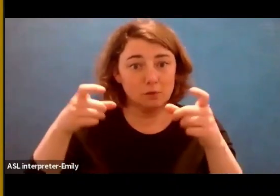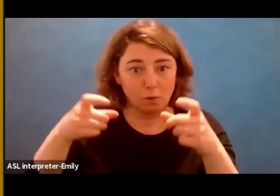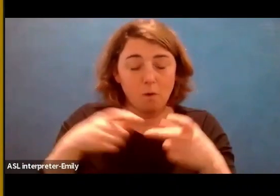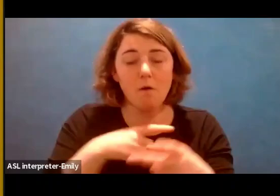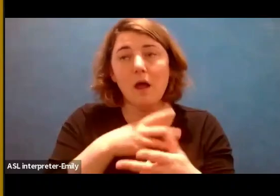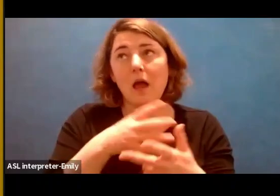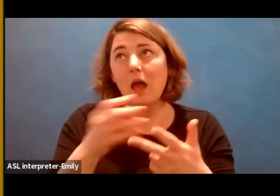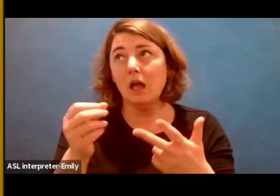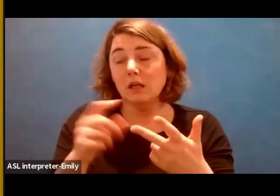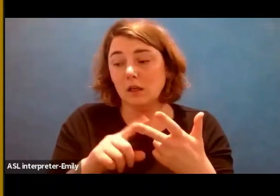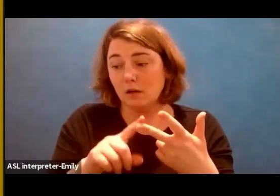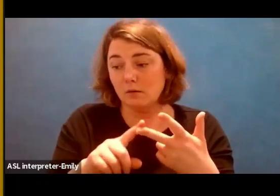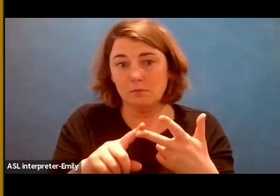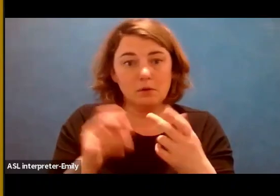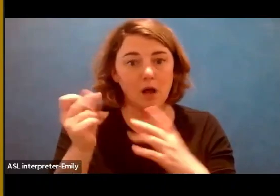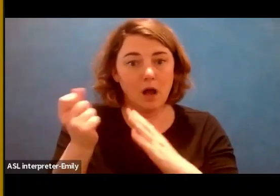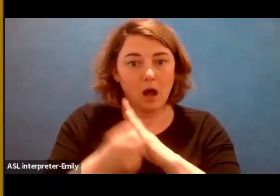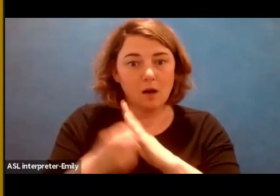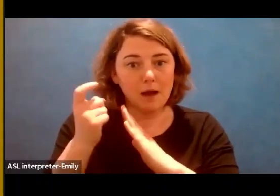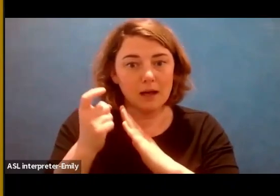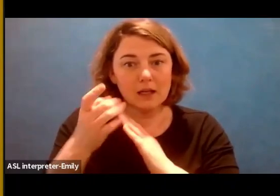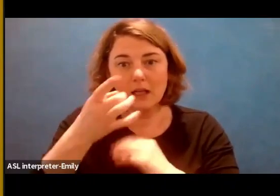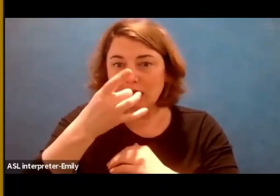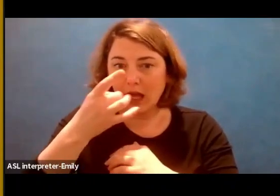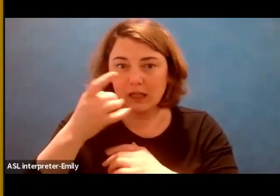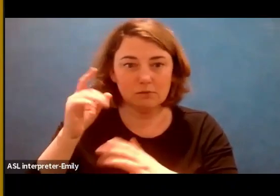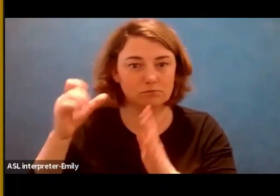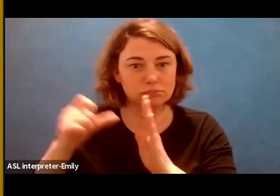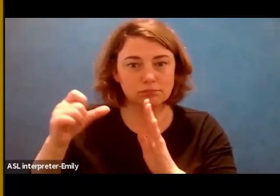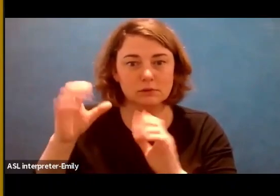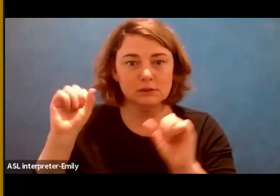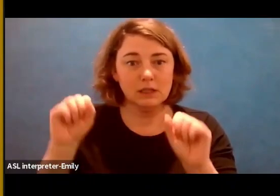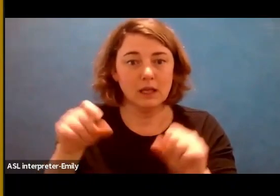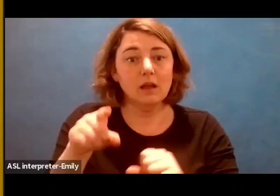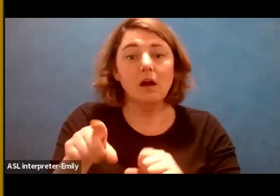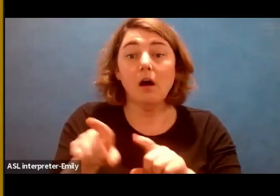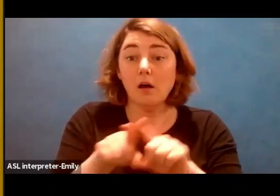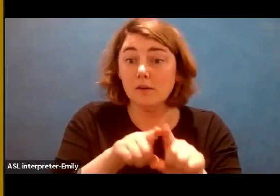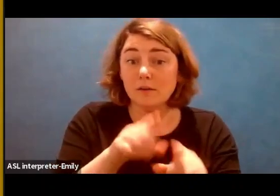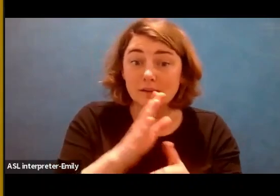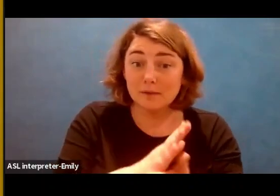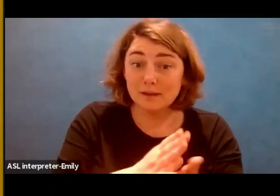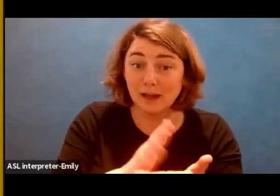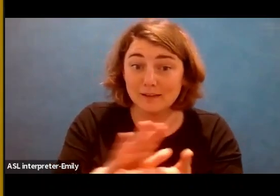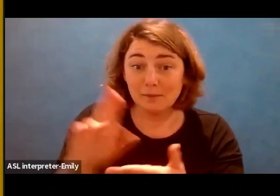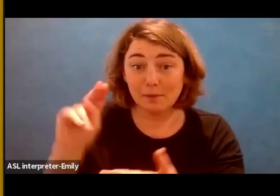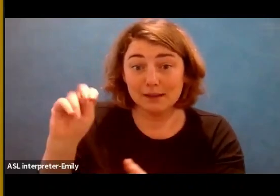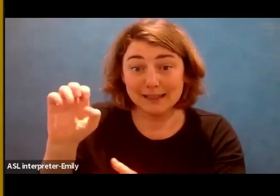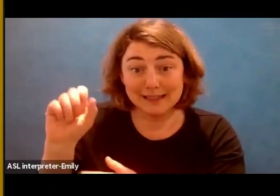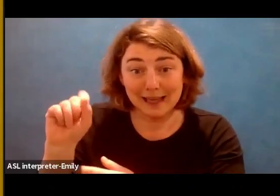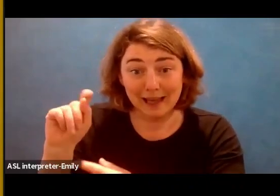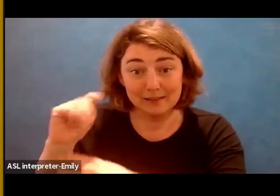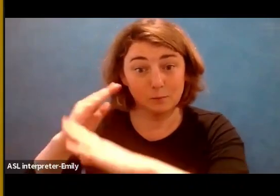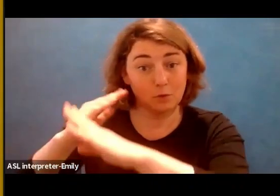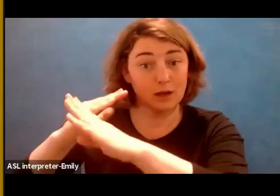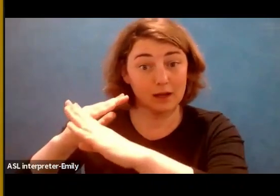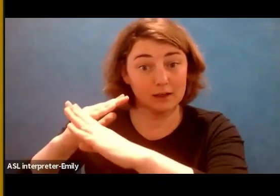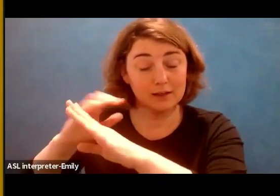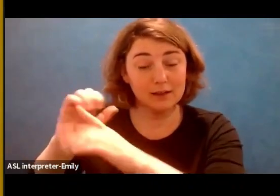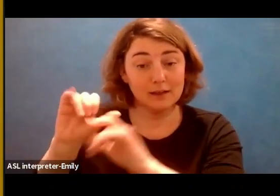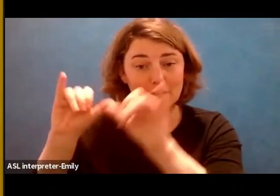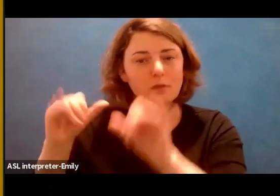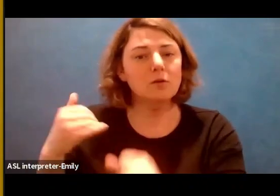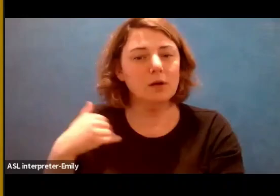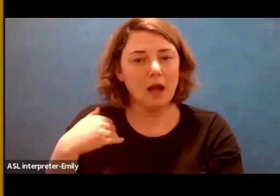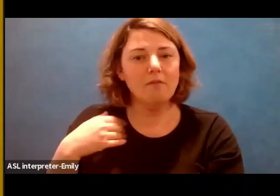and automated lights. You can also, some of the nice things about the Nest Protect system too, is you can have thermostatic